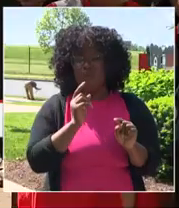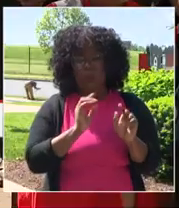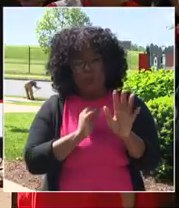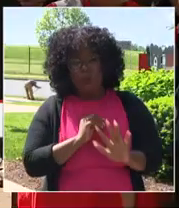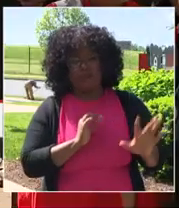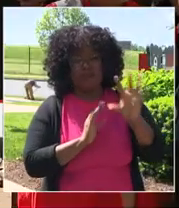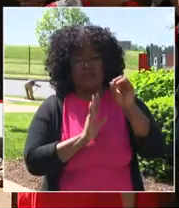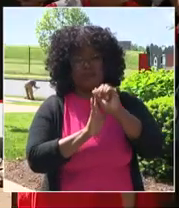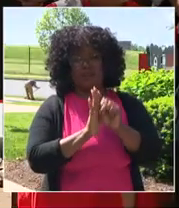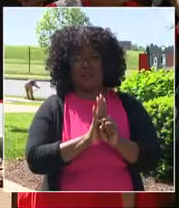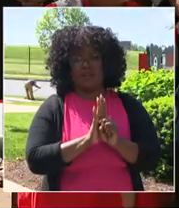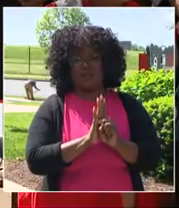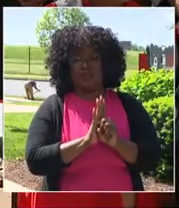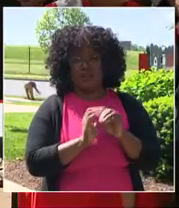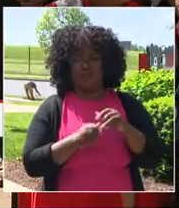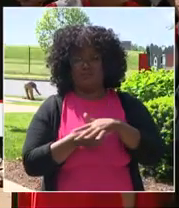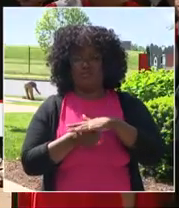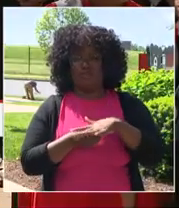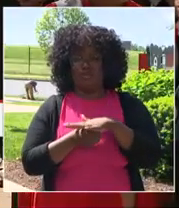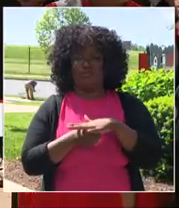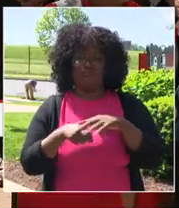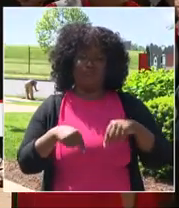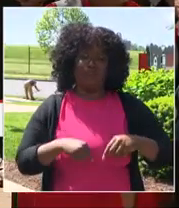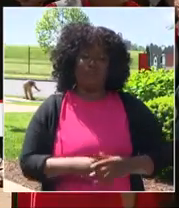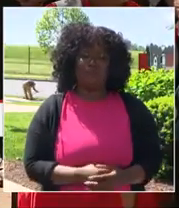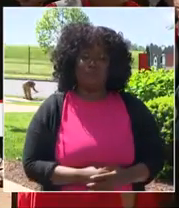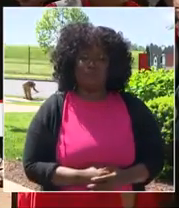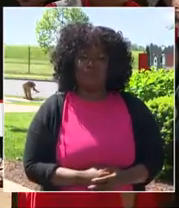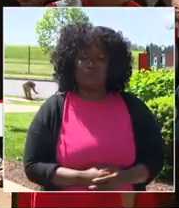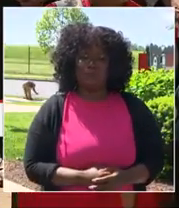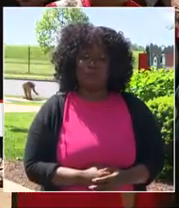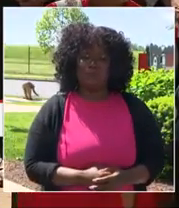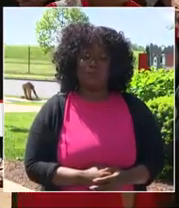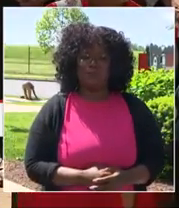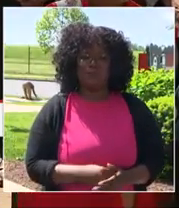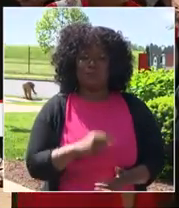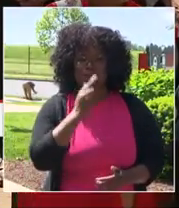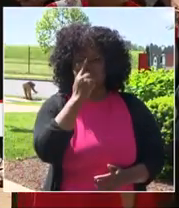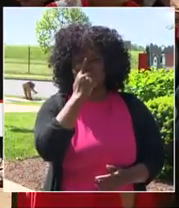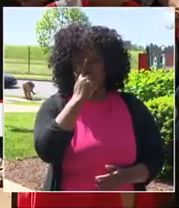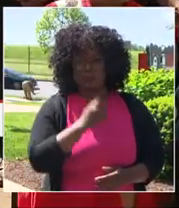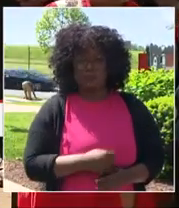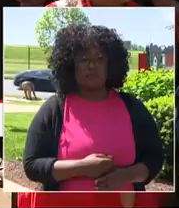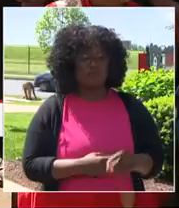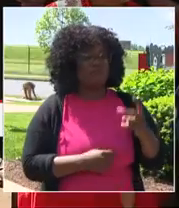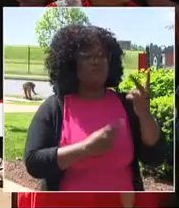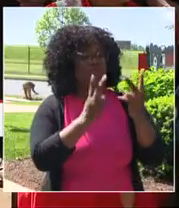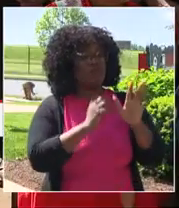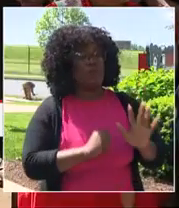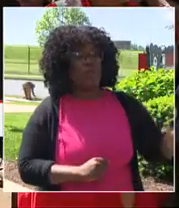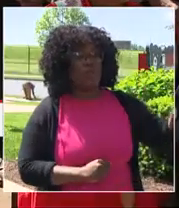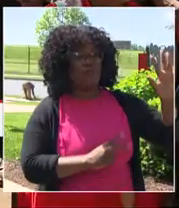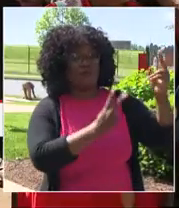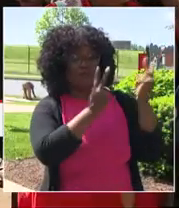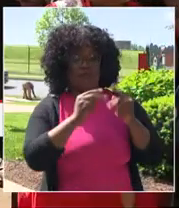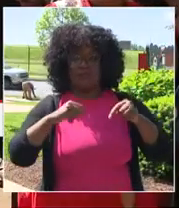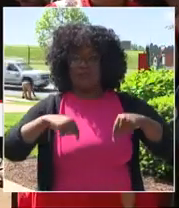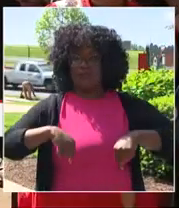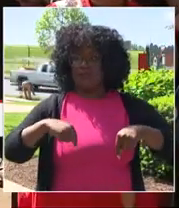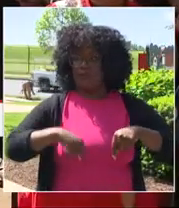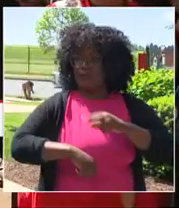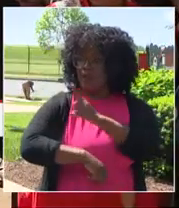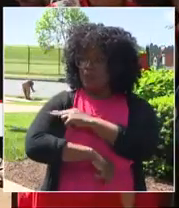region's foremost renowned hospitals for treatment. To